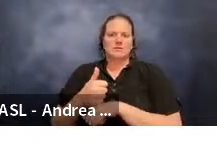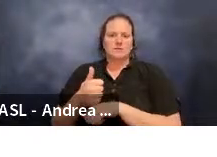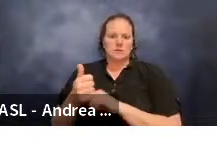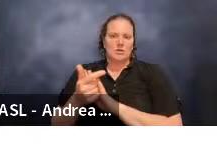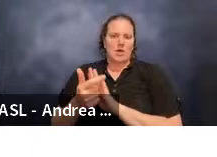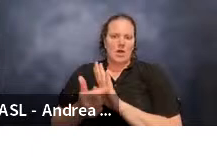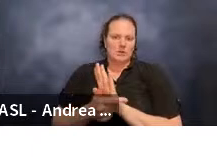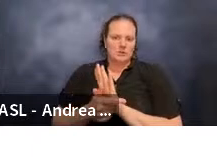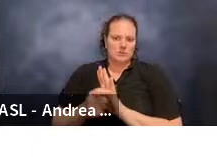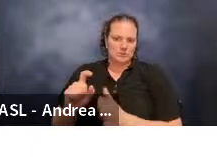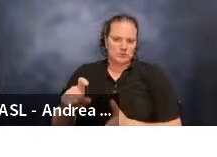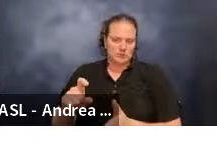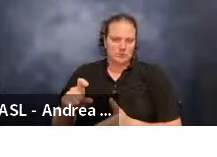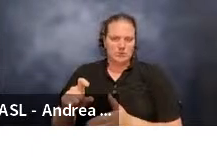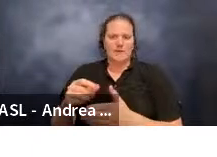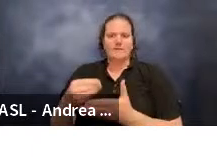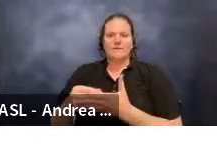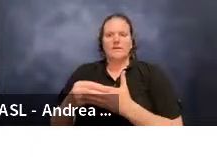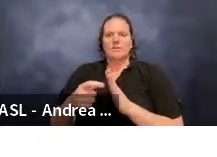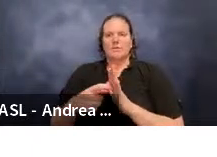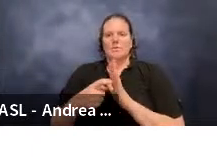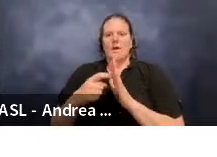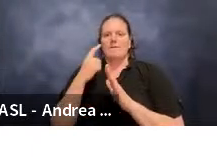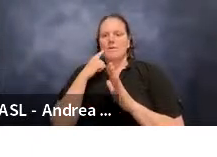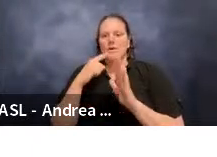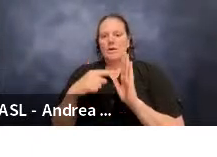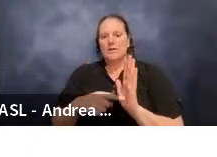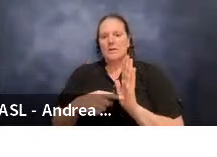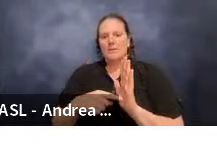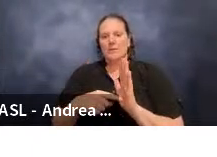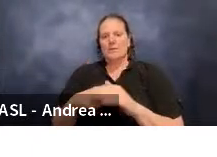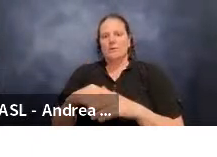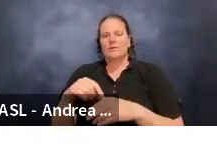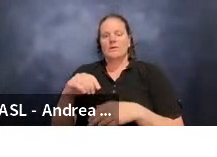state. The funding requirements, for example, are in